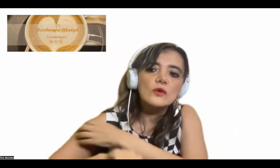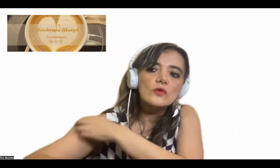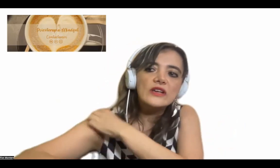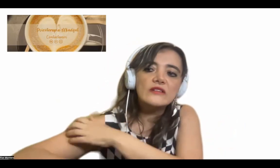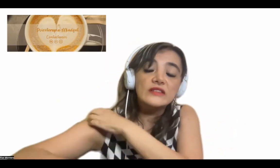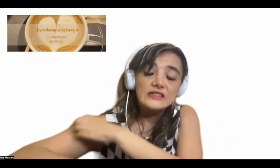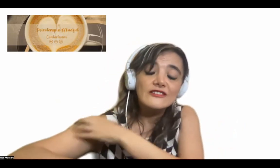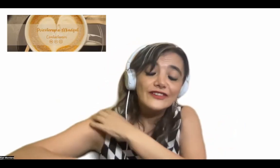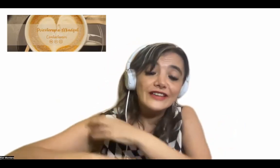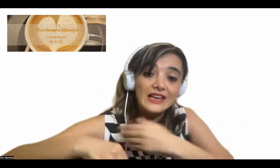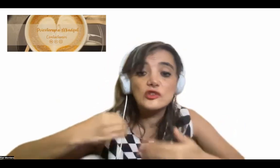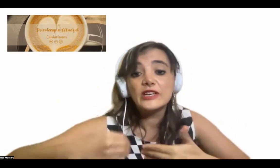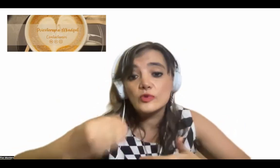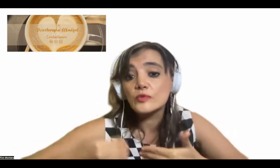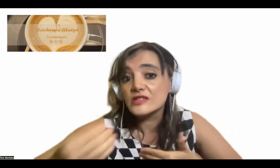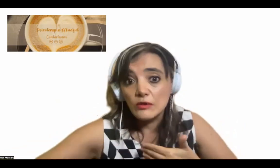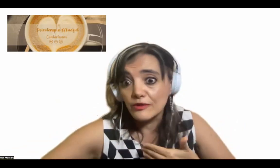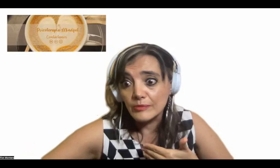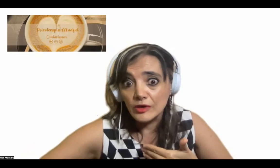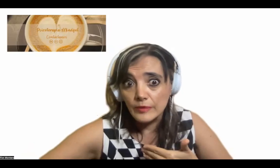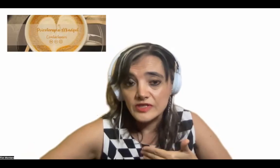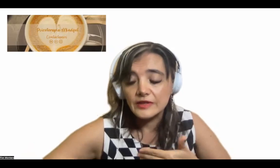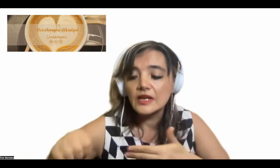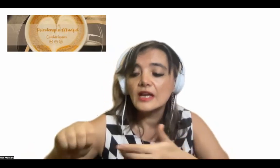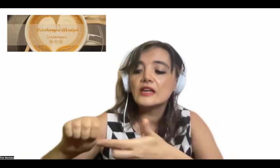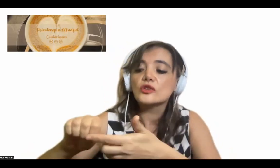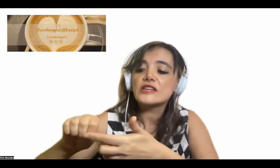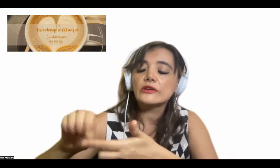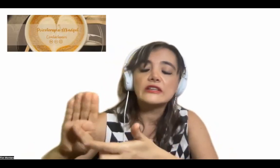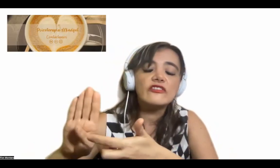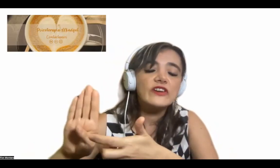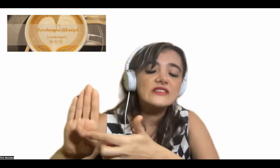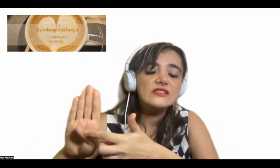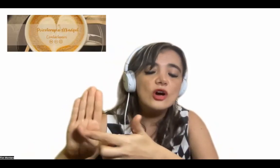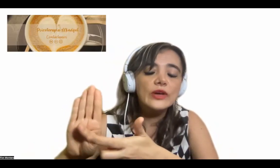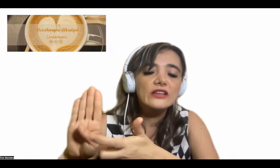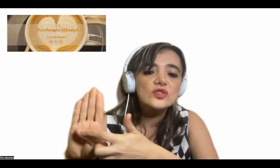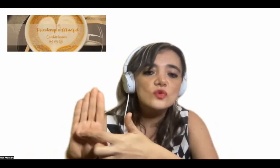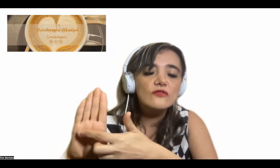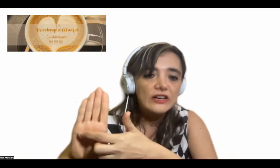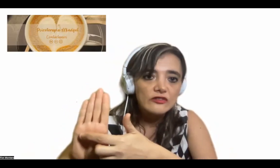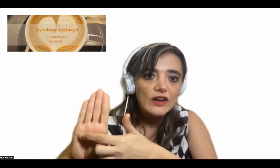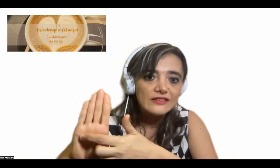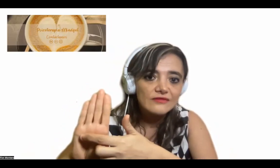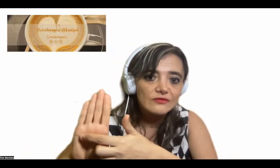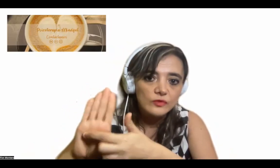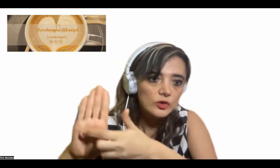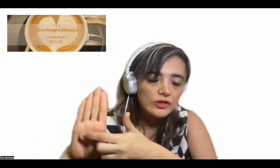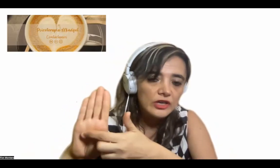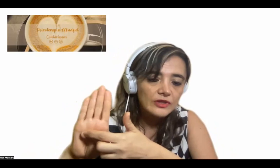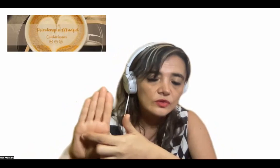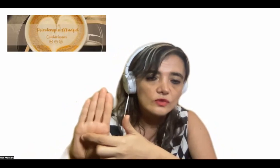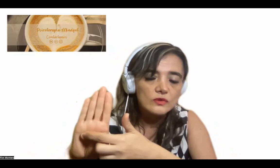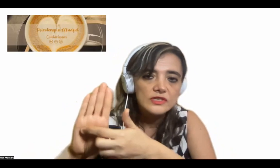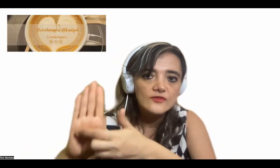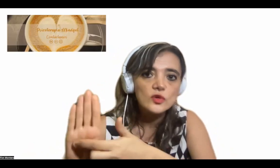And so this is something that has to be addressed with psychotherapy, obviously. So the second line of defense is going into fight or flight when you were